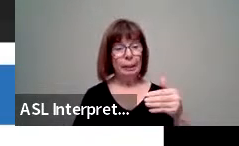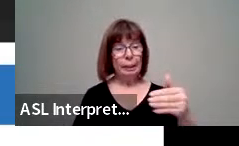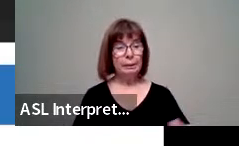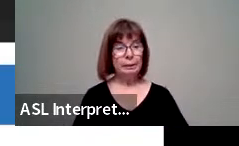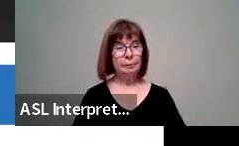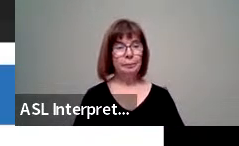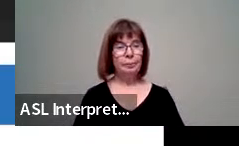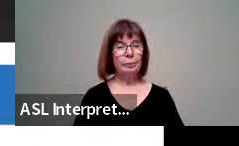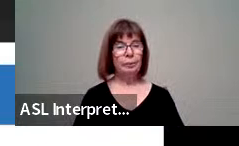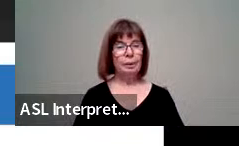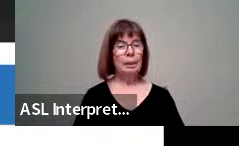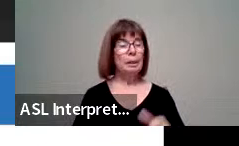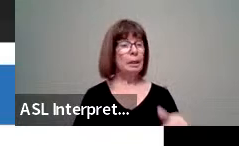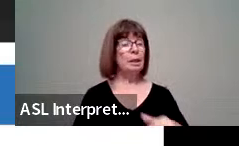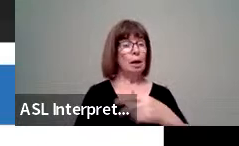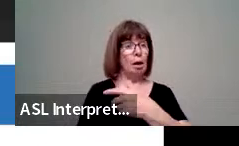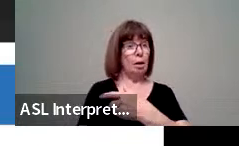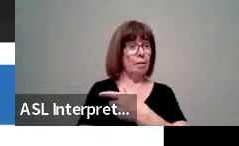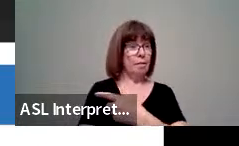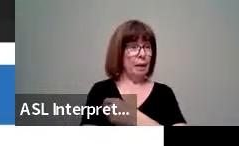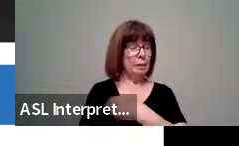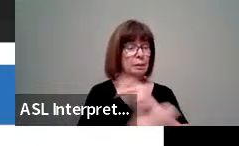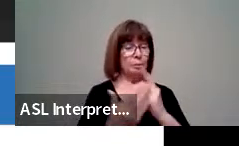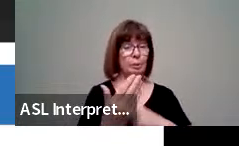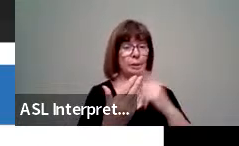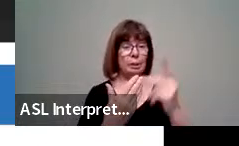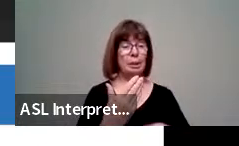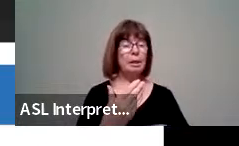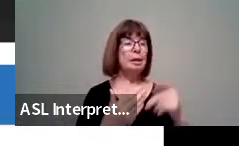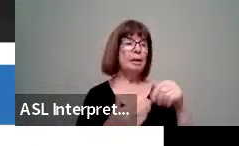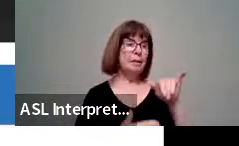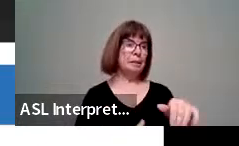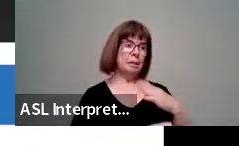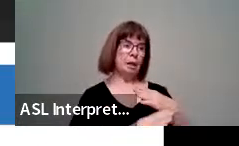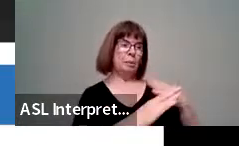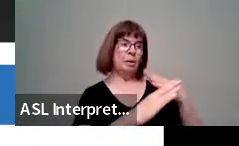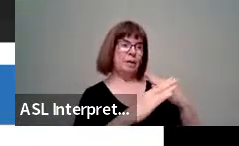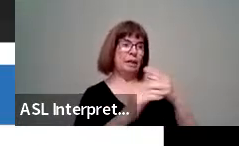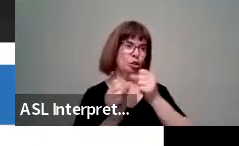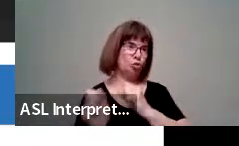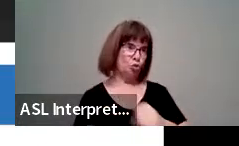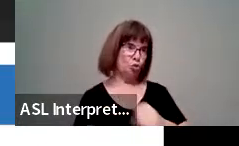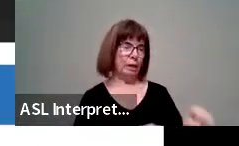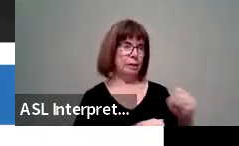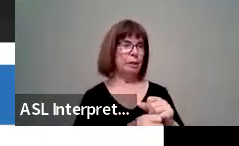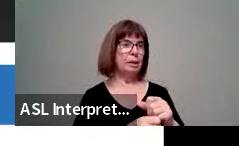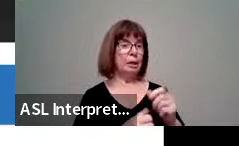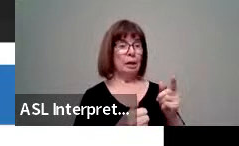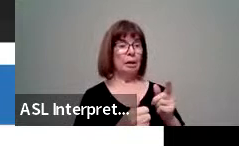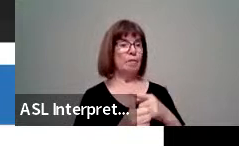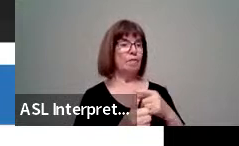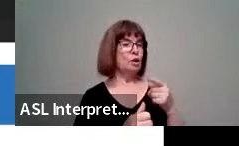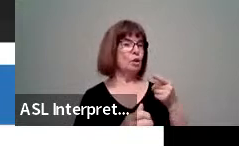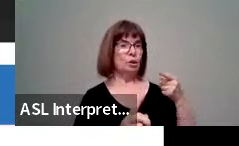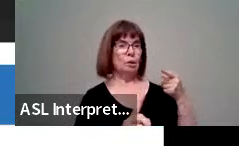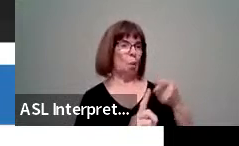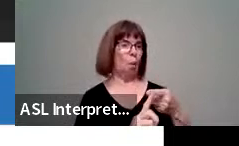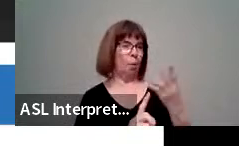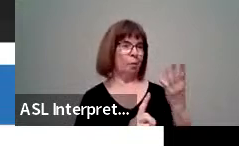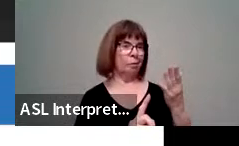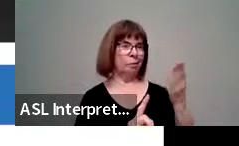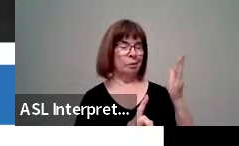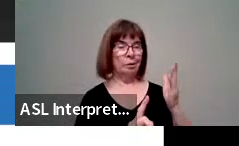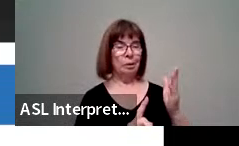All right, so just in our vaccine program, which is really, this is our prevention strategies in our first goal area.